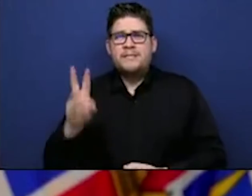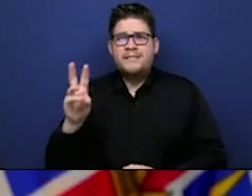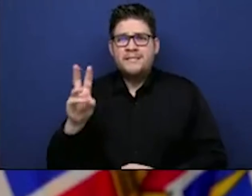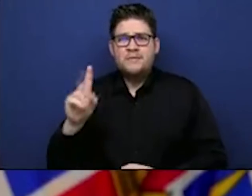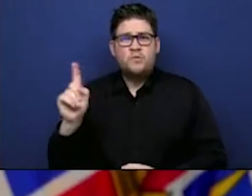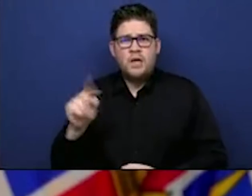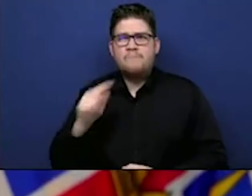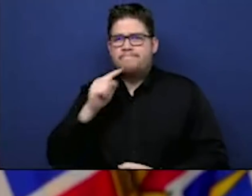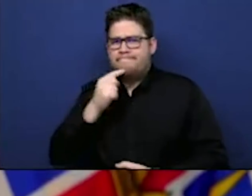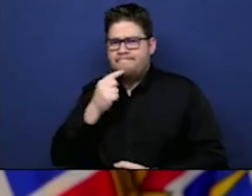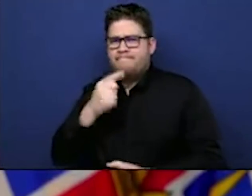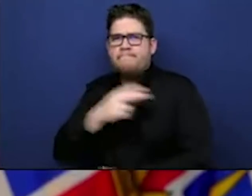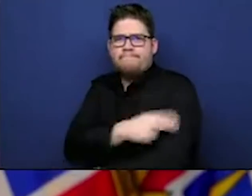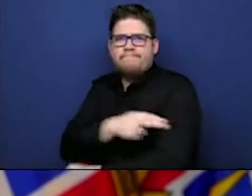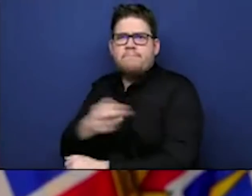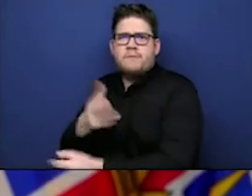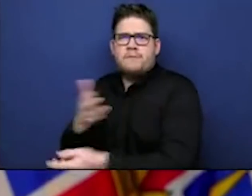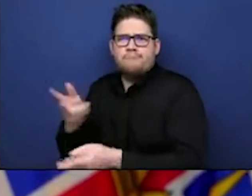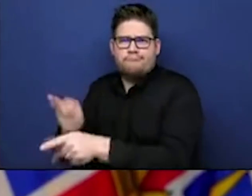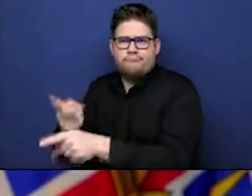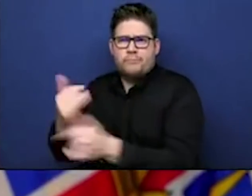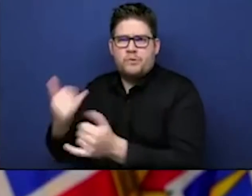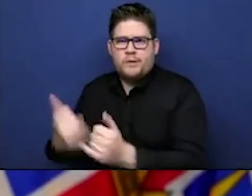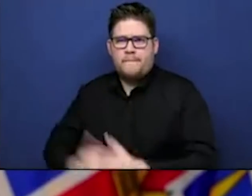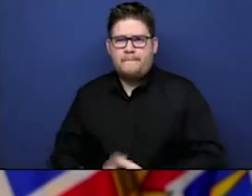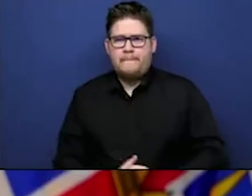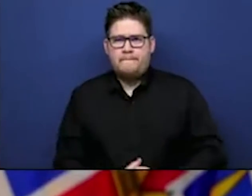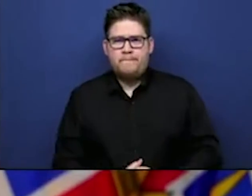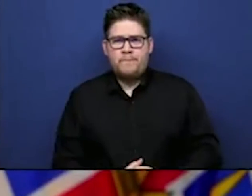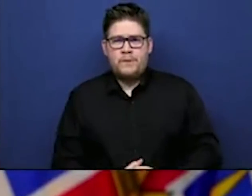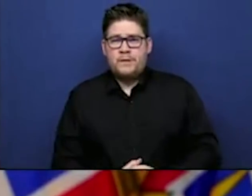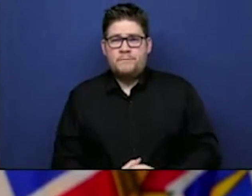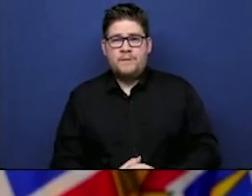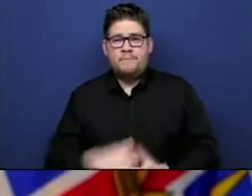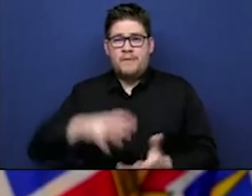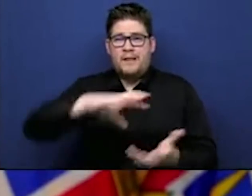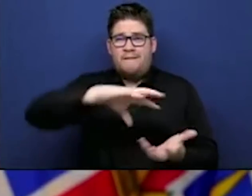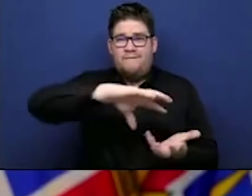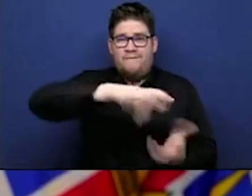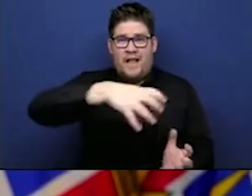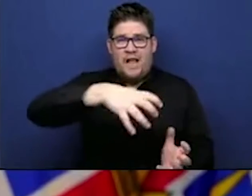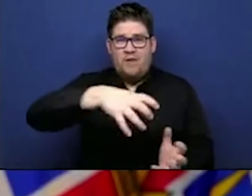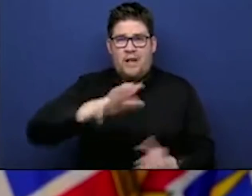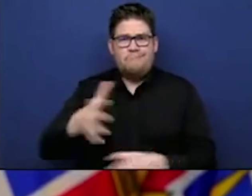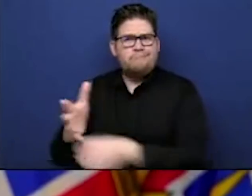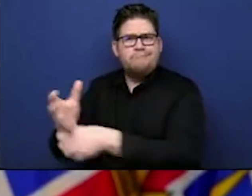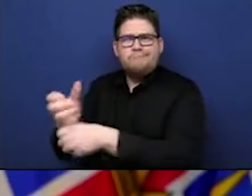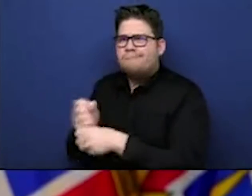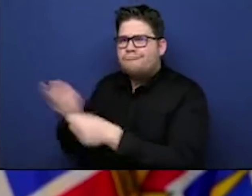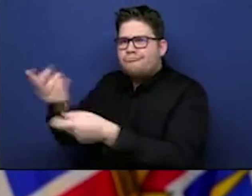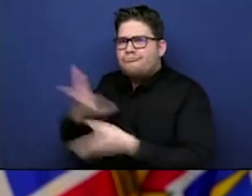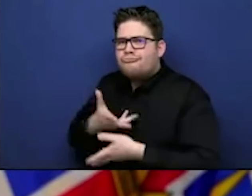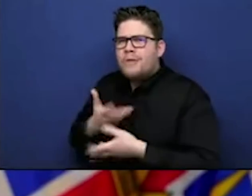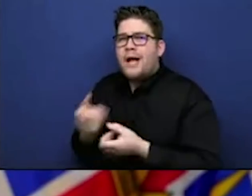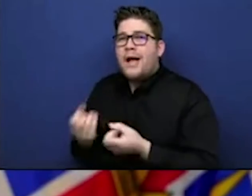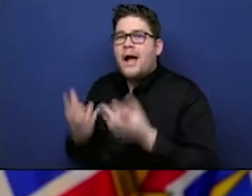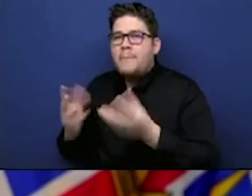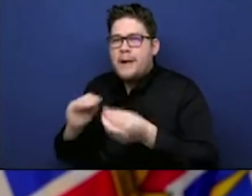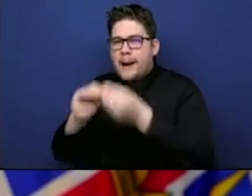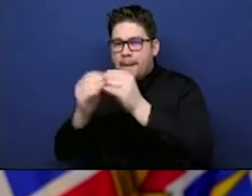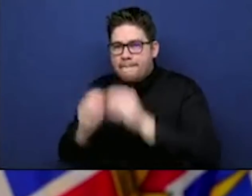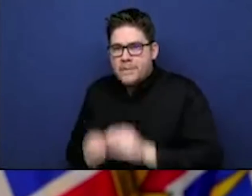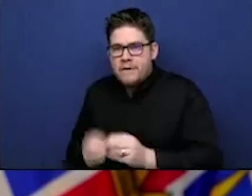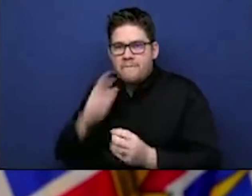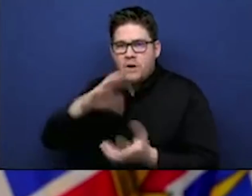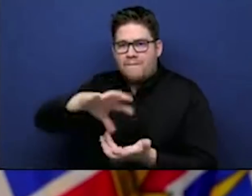concern and the details today due to a data issue. However, we are at approximately